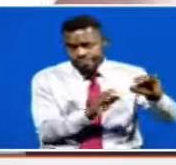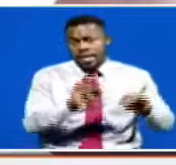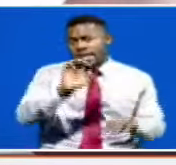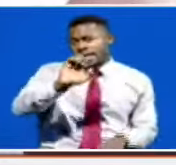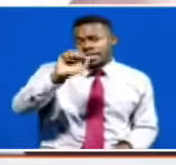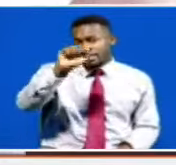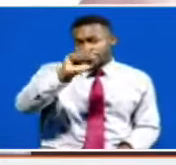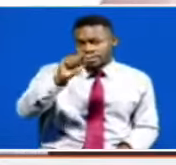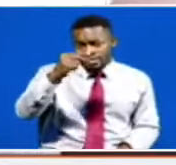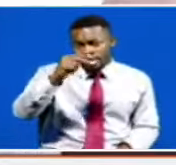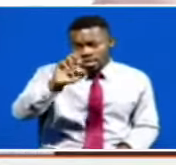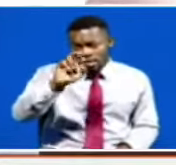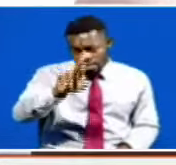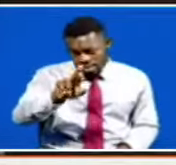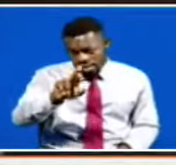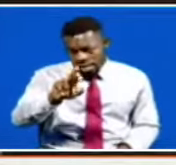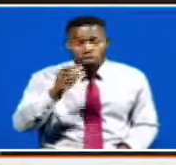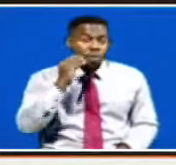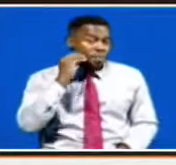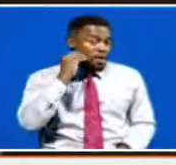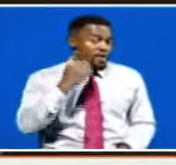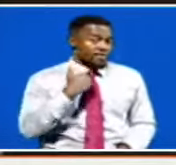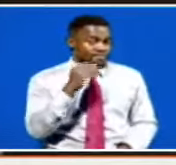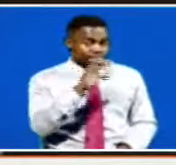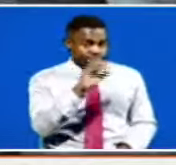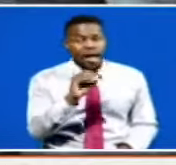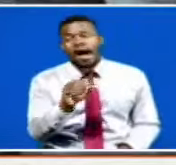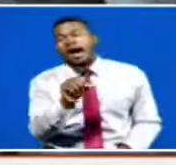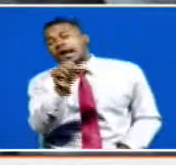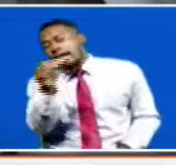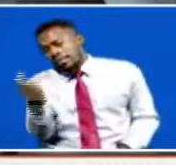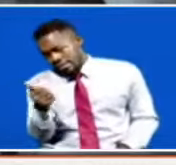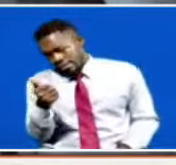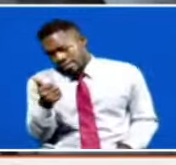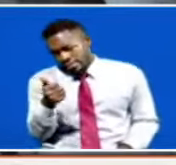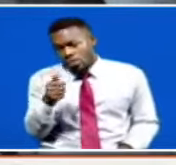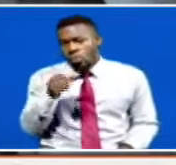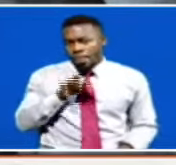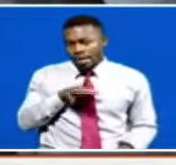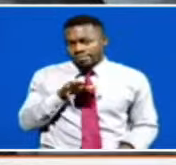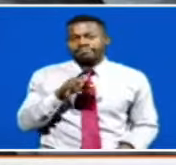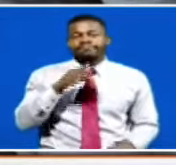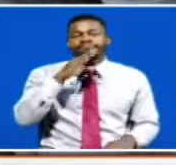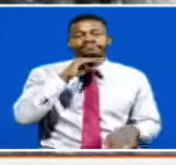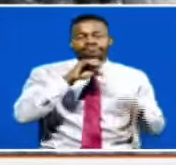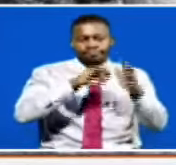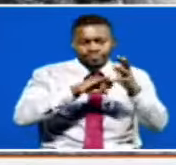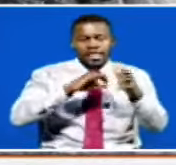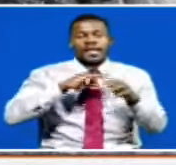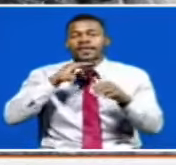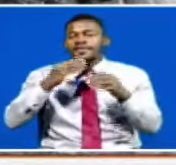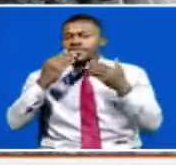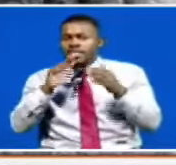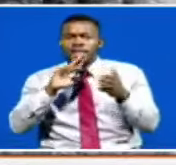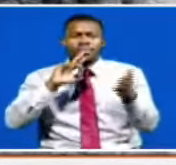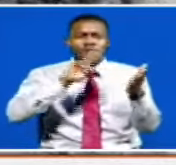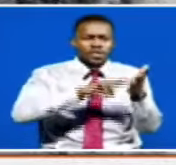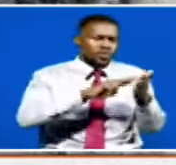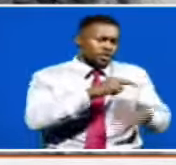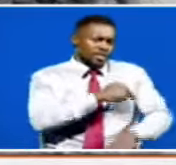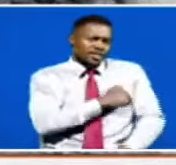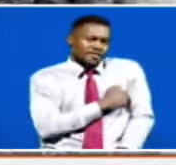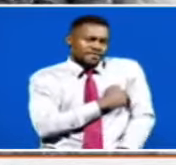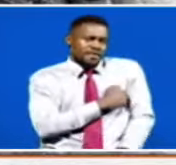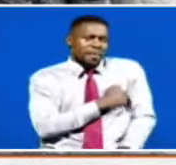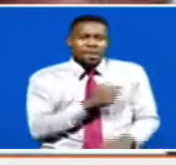homeless. Her letter and that of another widow from the same locality are lying with the sub-chief and the body